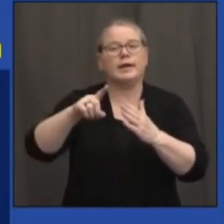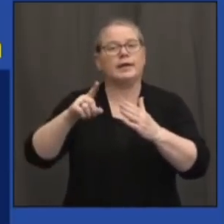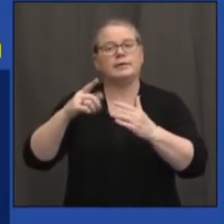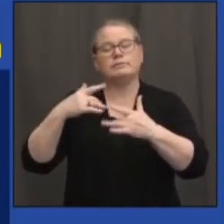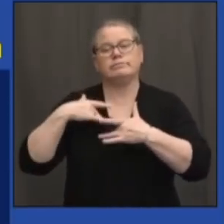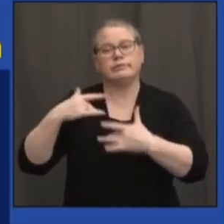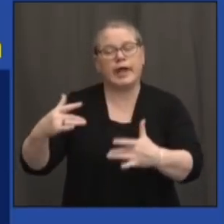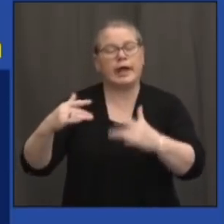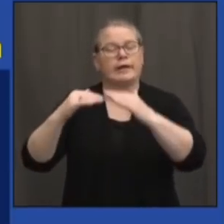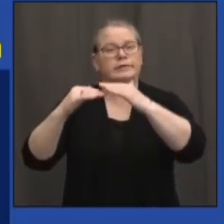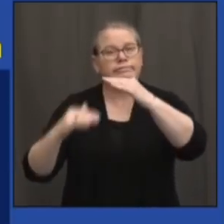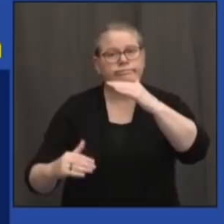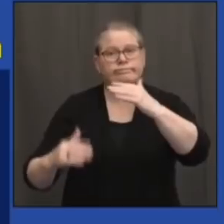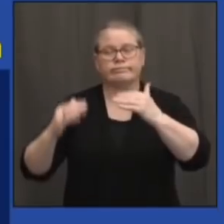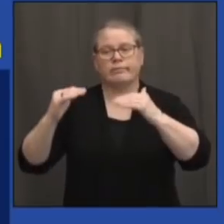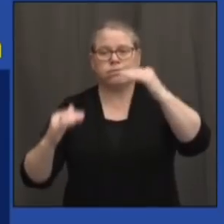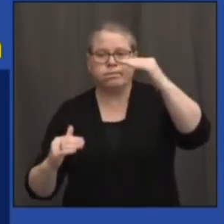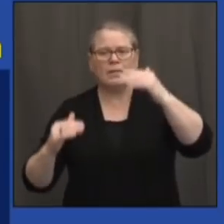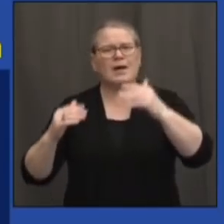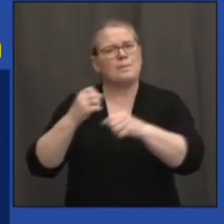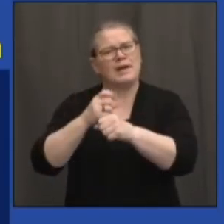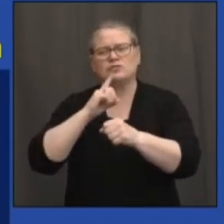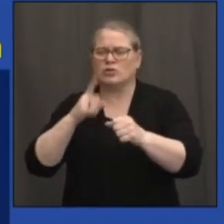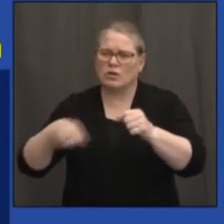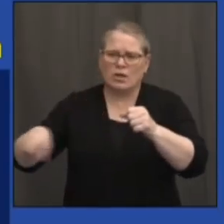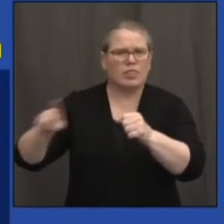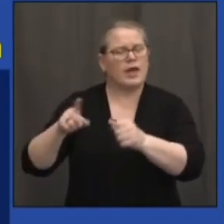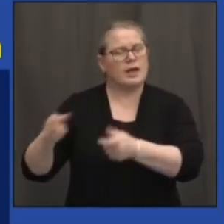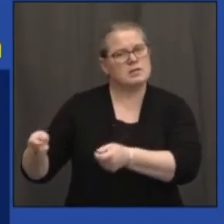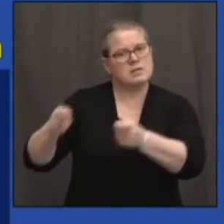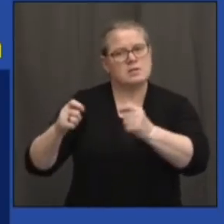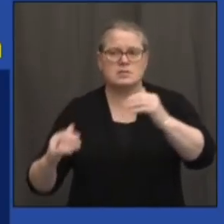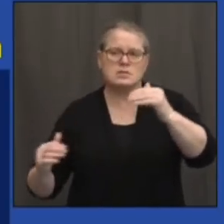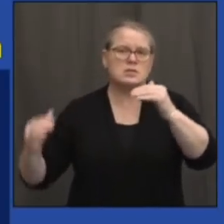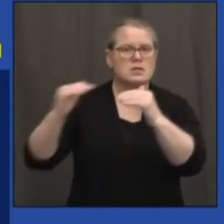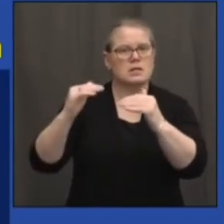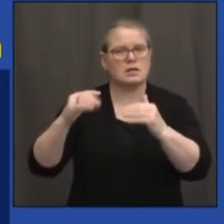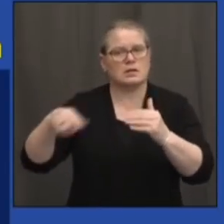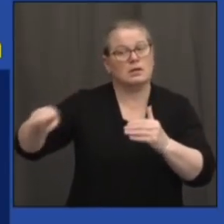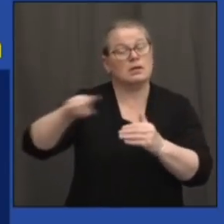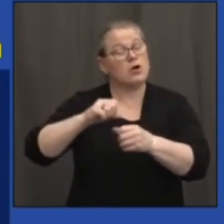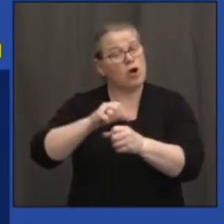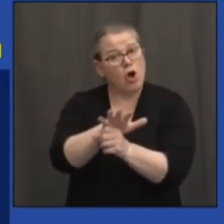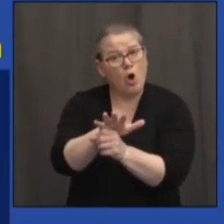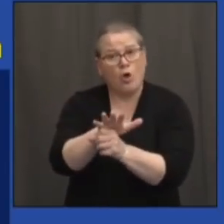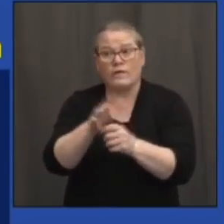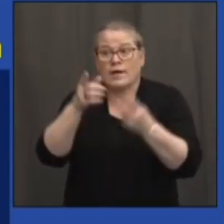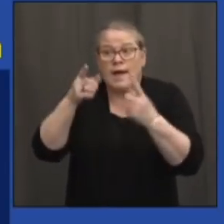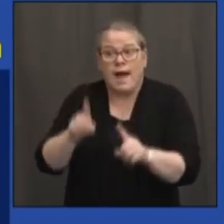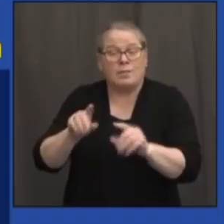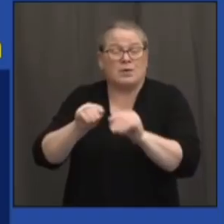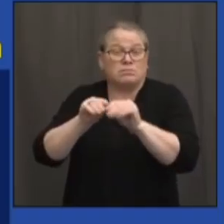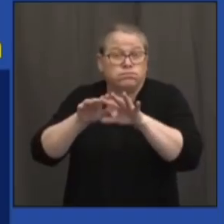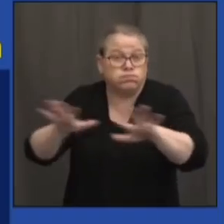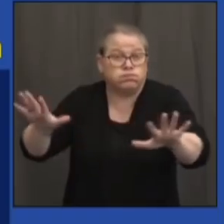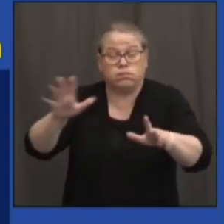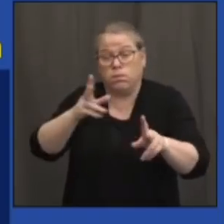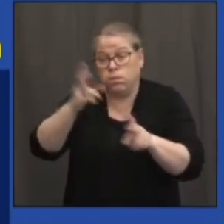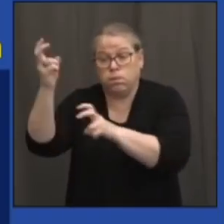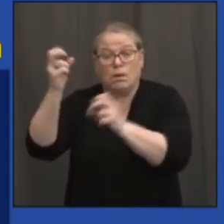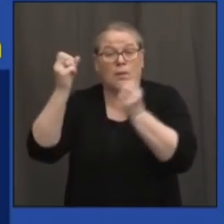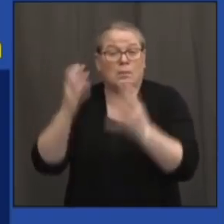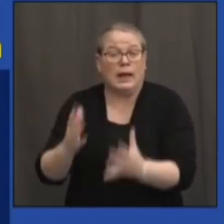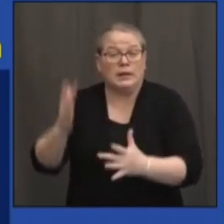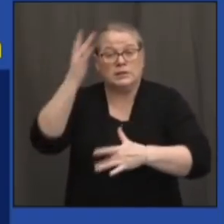are communities that have suffered the hardest over the course of COVID, and some of the communities that it's not as easy for them to